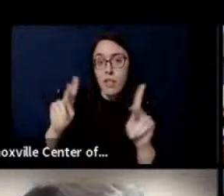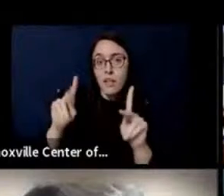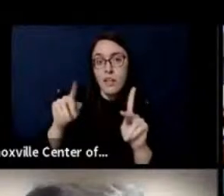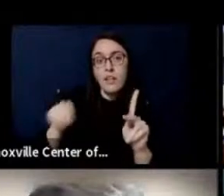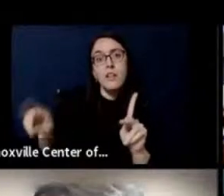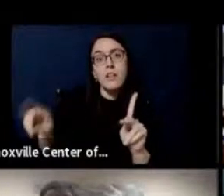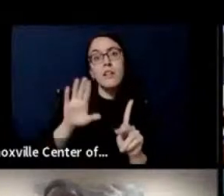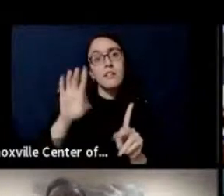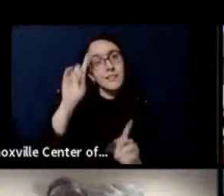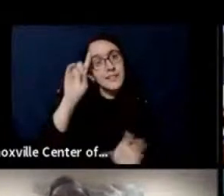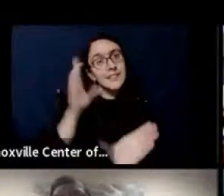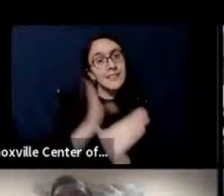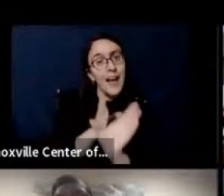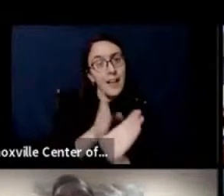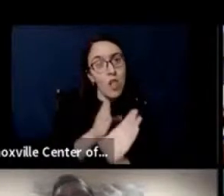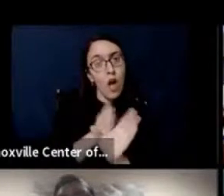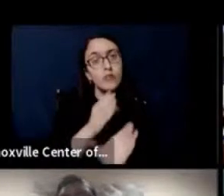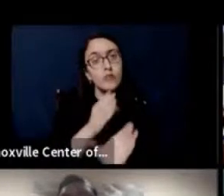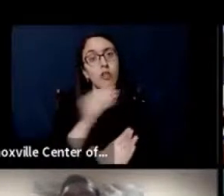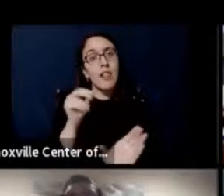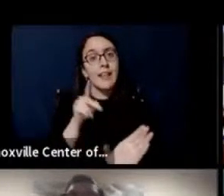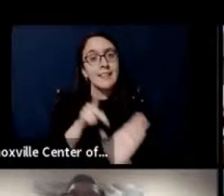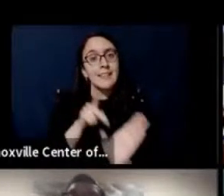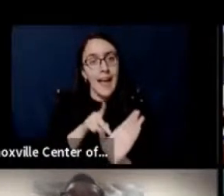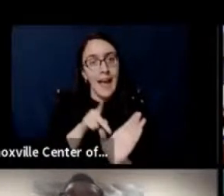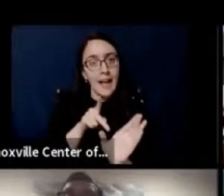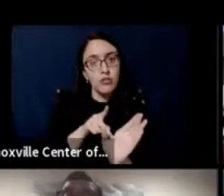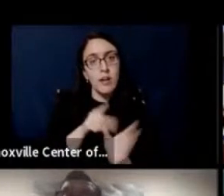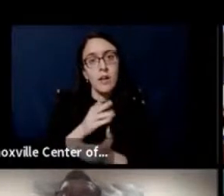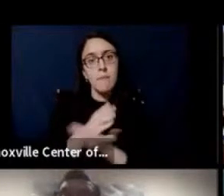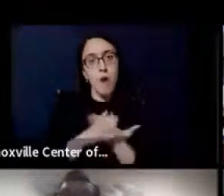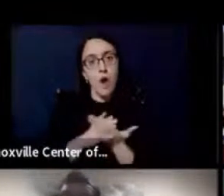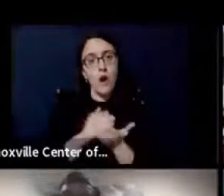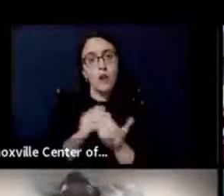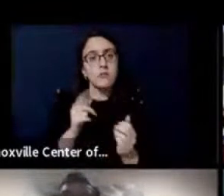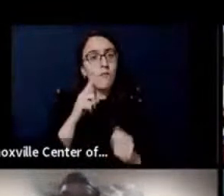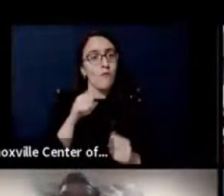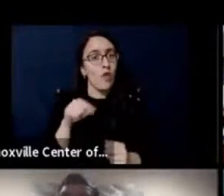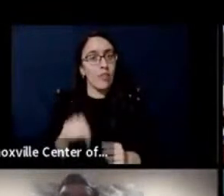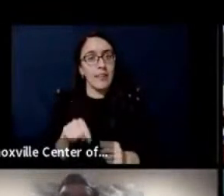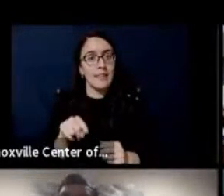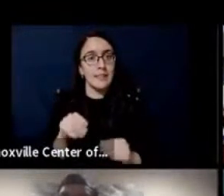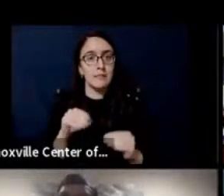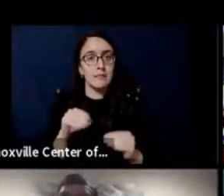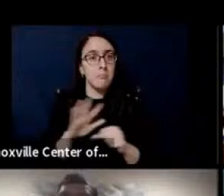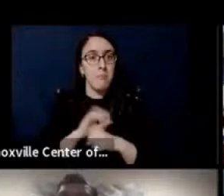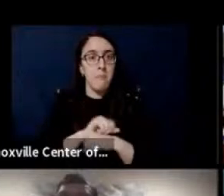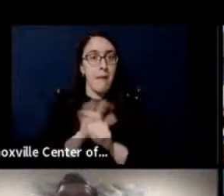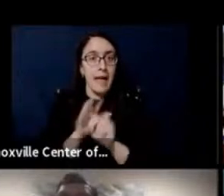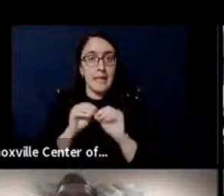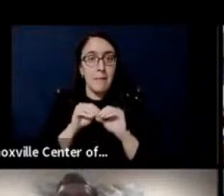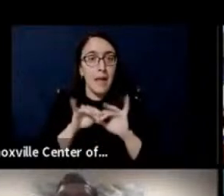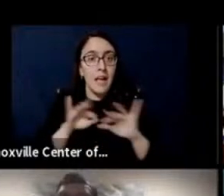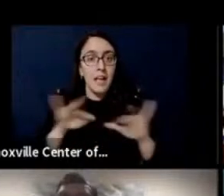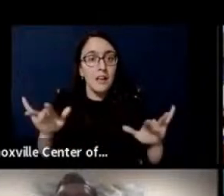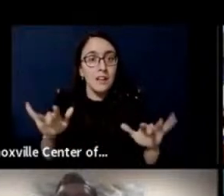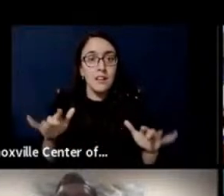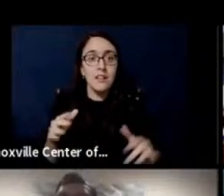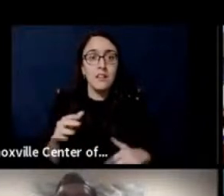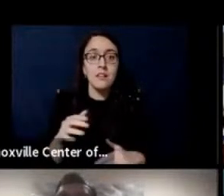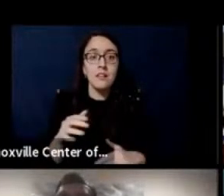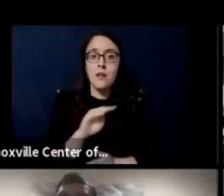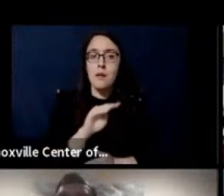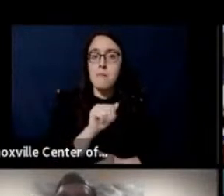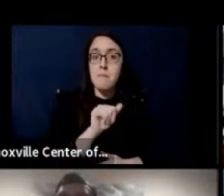and psychological aspects of this whole pandemic. And to that end, Mayor Jacobs,